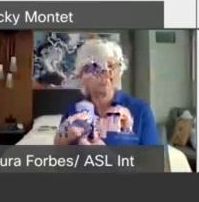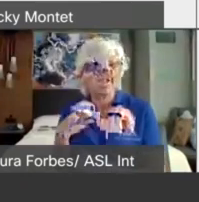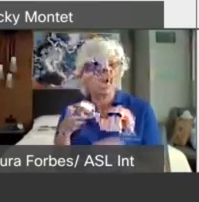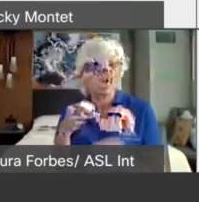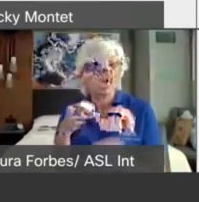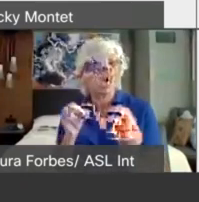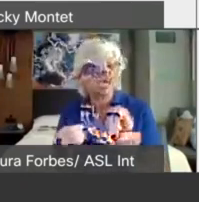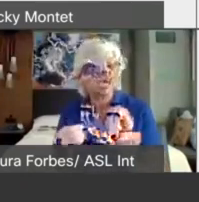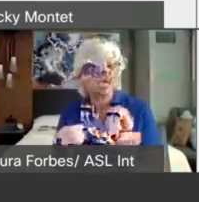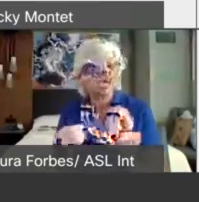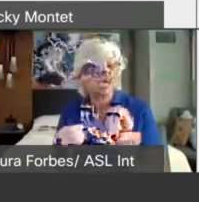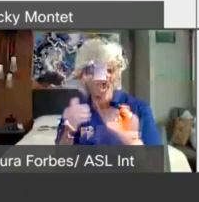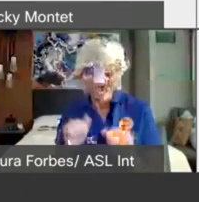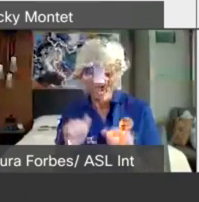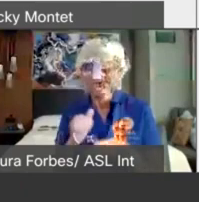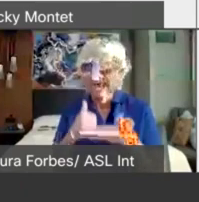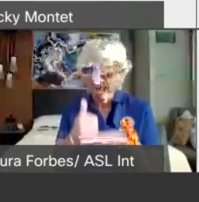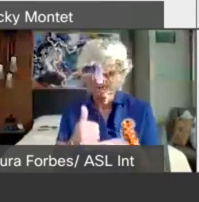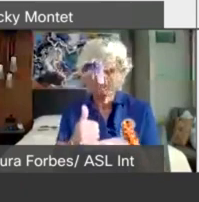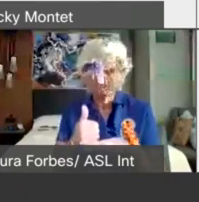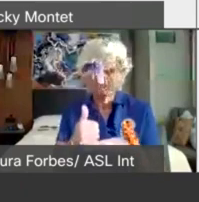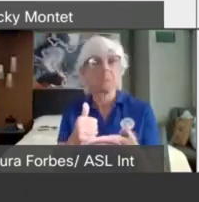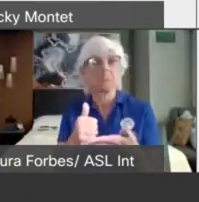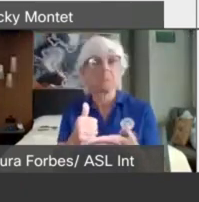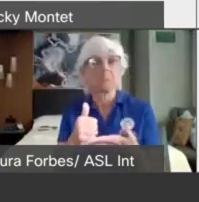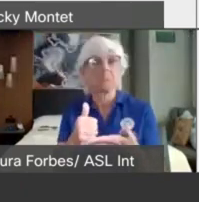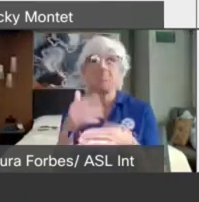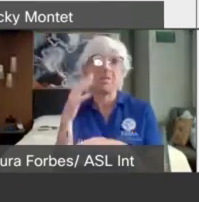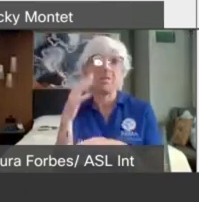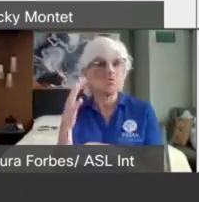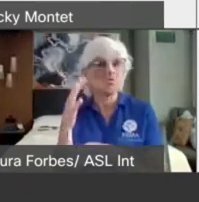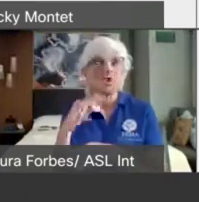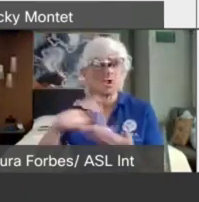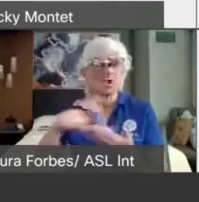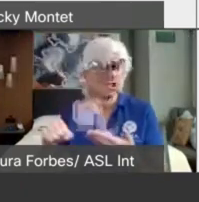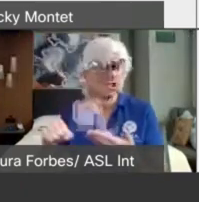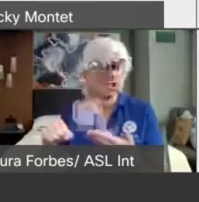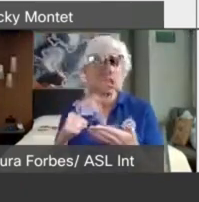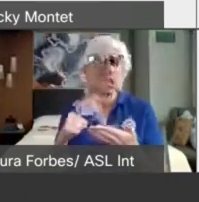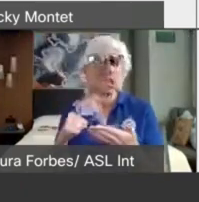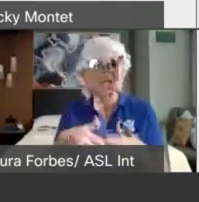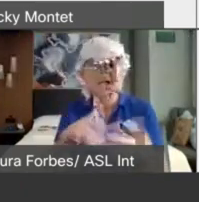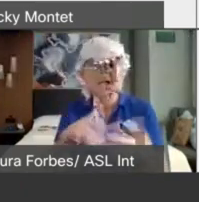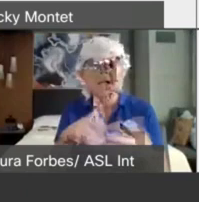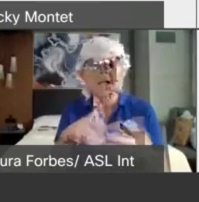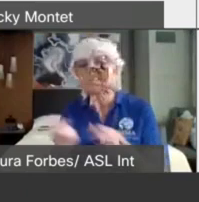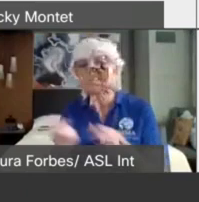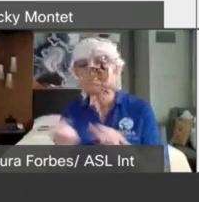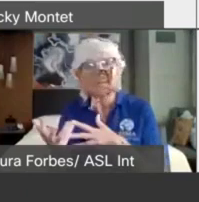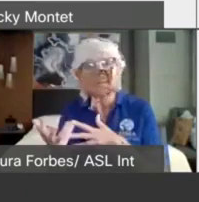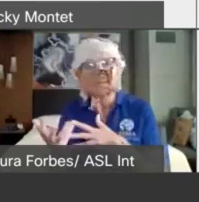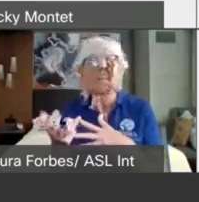trees being cut, drywall, flooring, appliance removal, tarping roofs, and mold